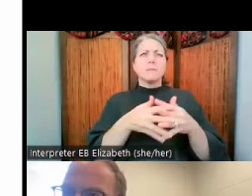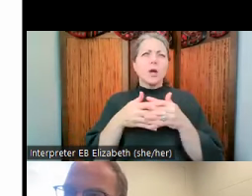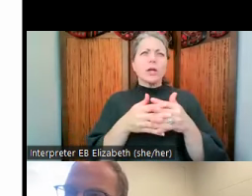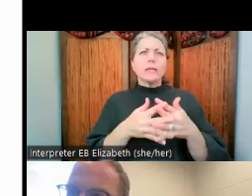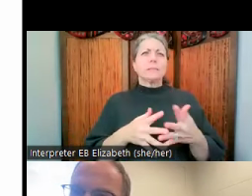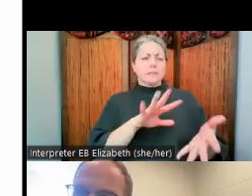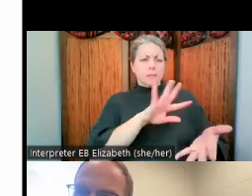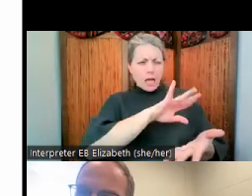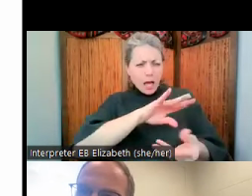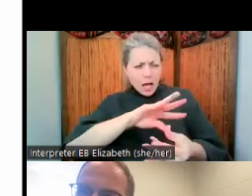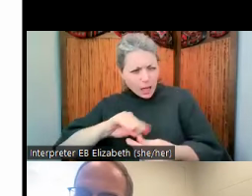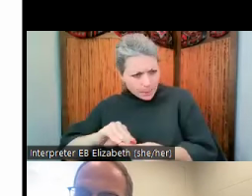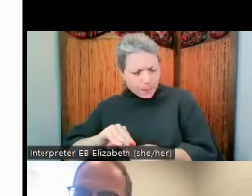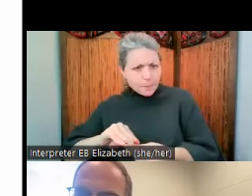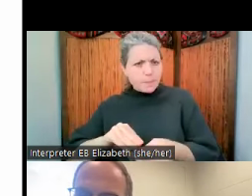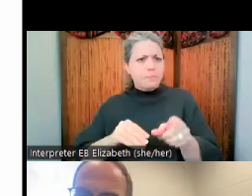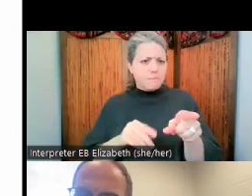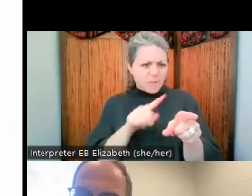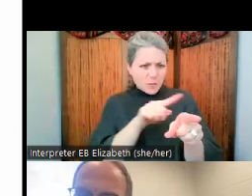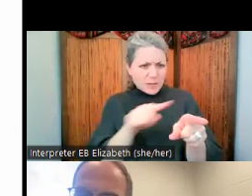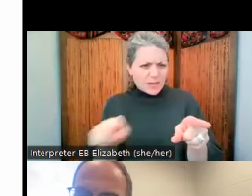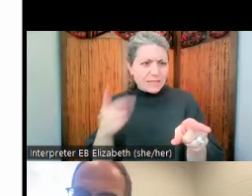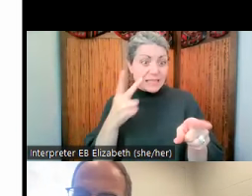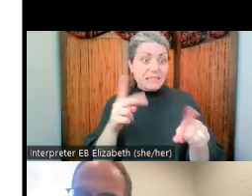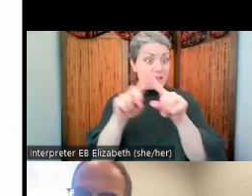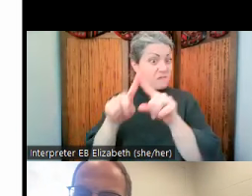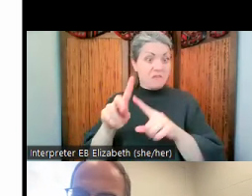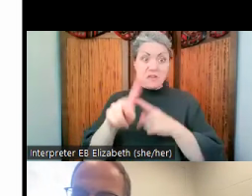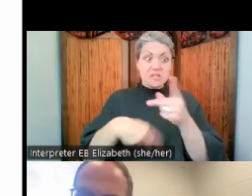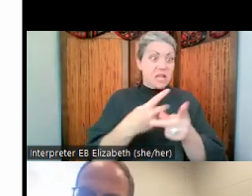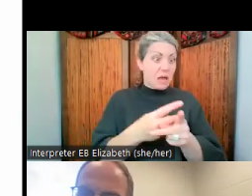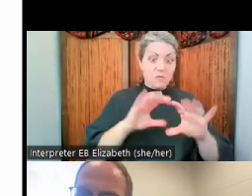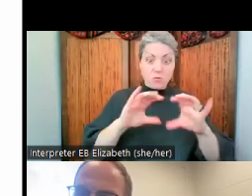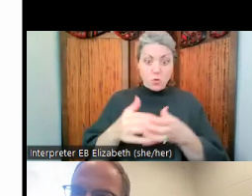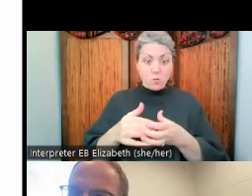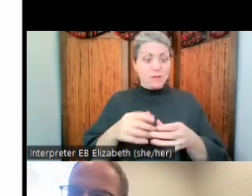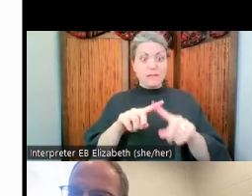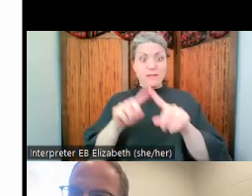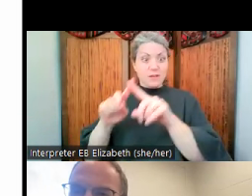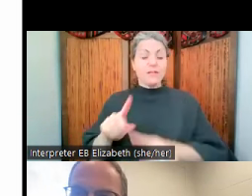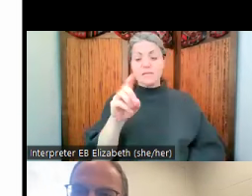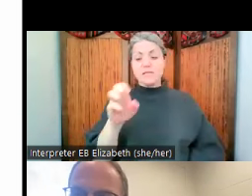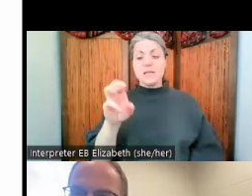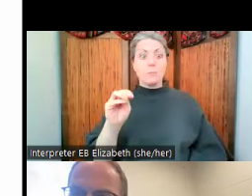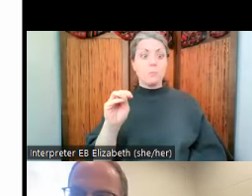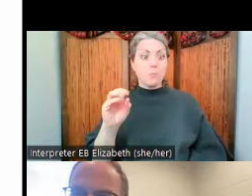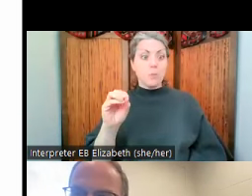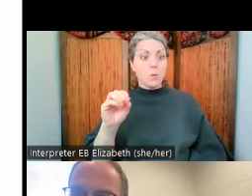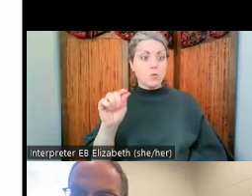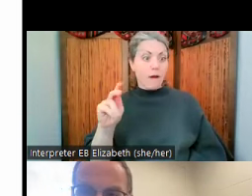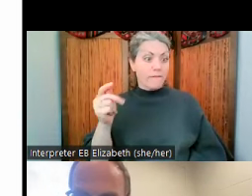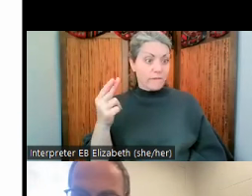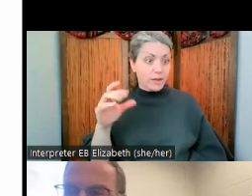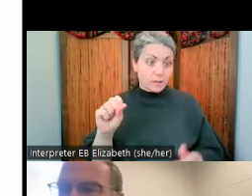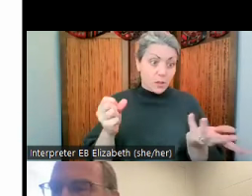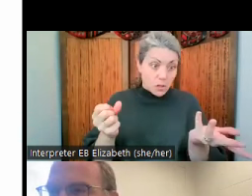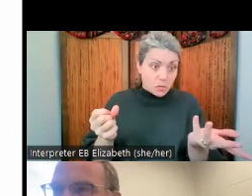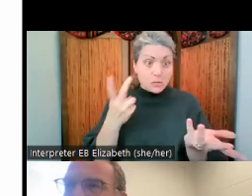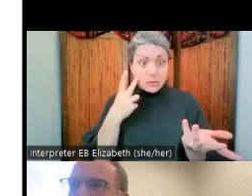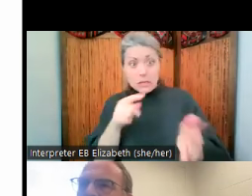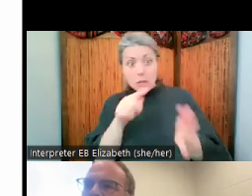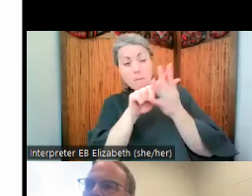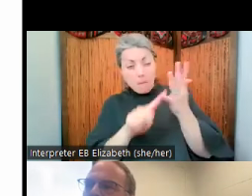groups, and is really the largest data set available to answer the questions